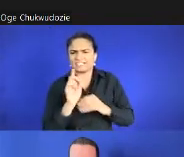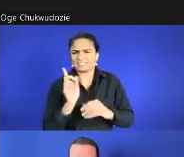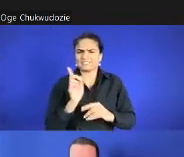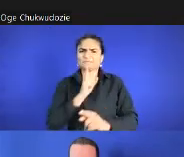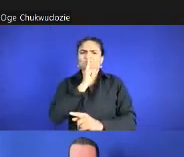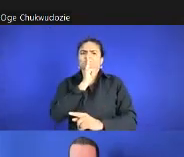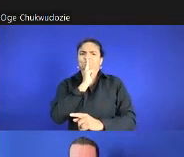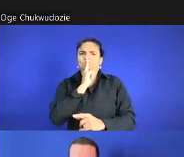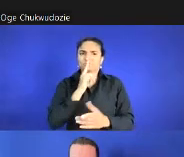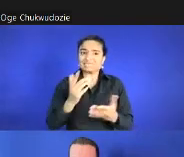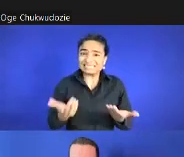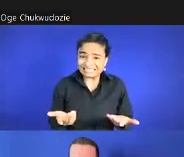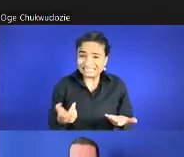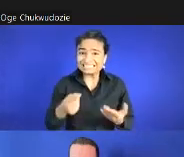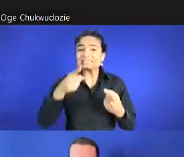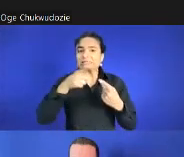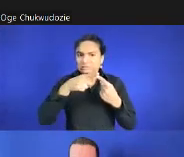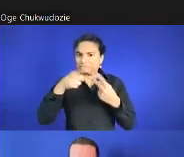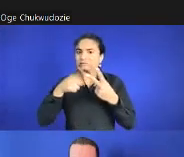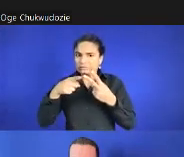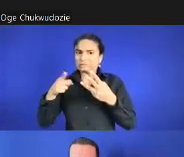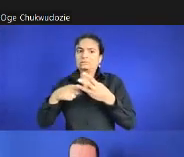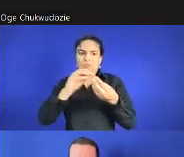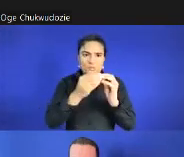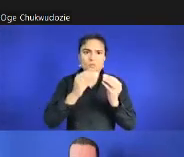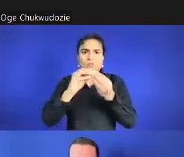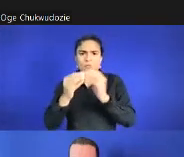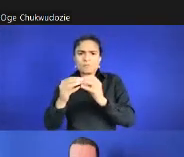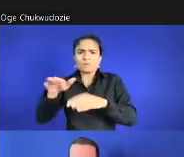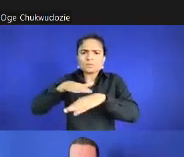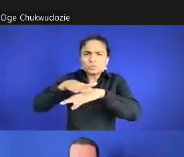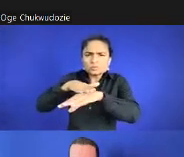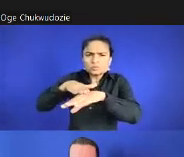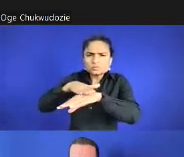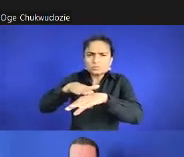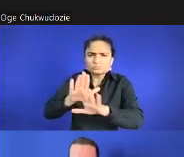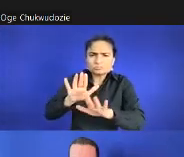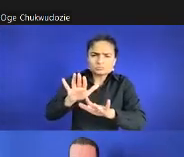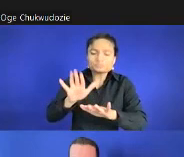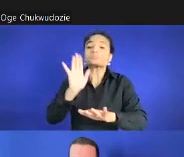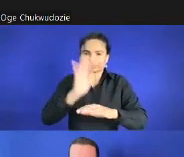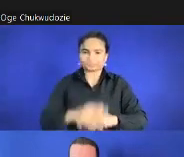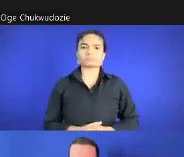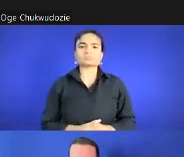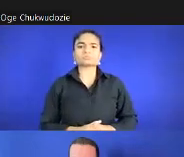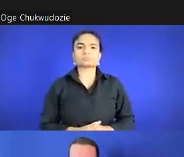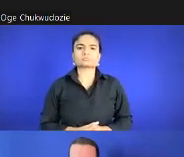excuse me, are constraints or challenges in maintaining an effective